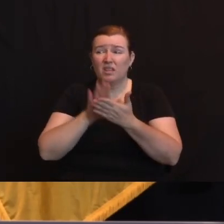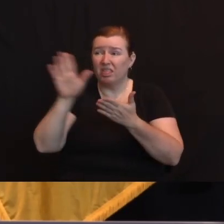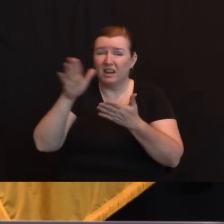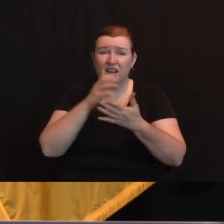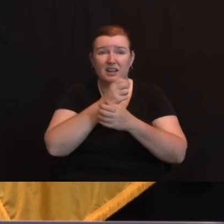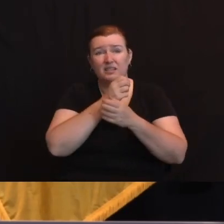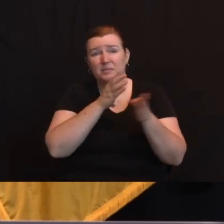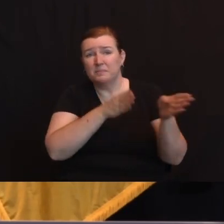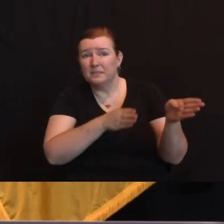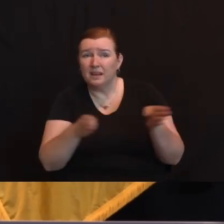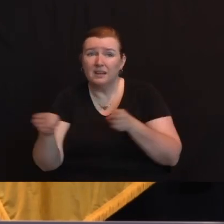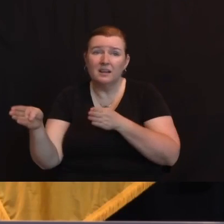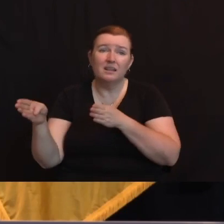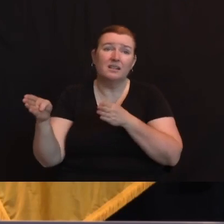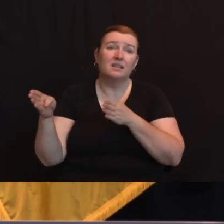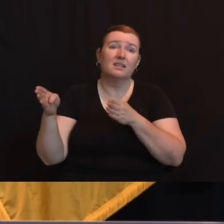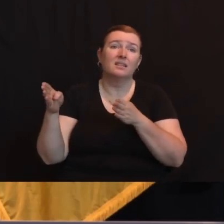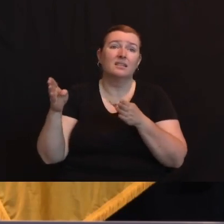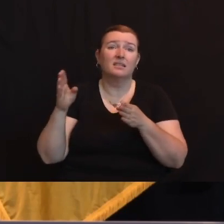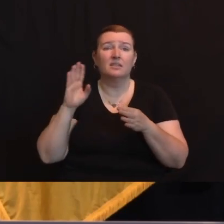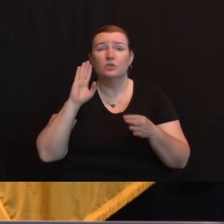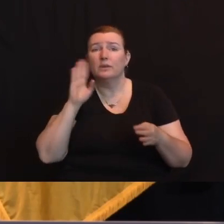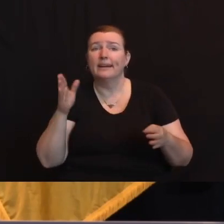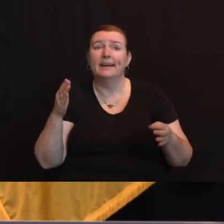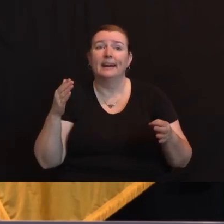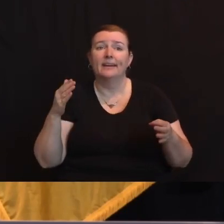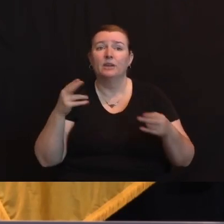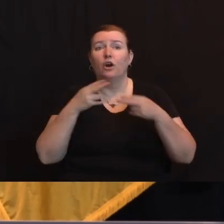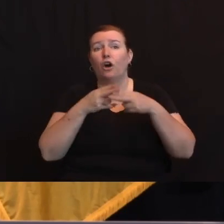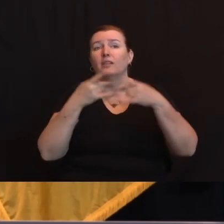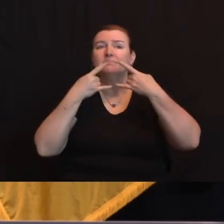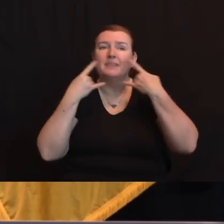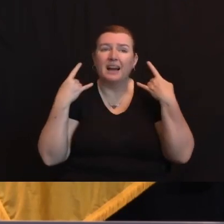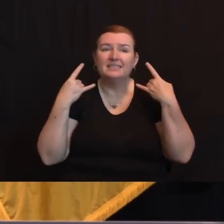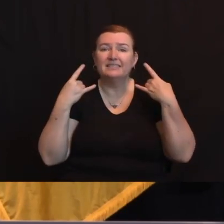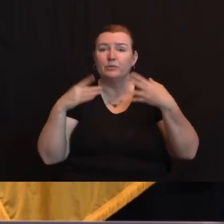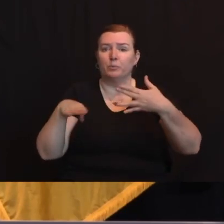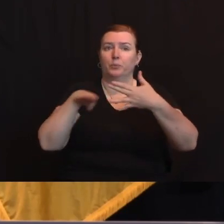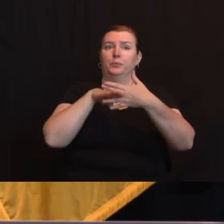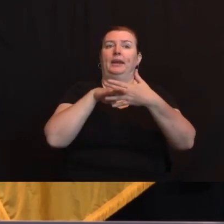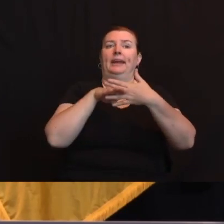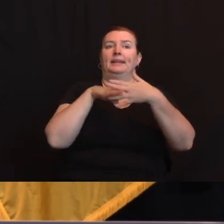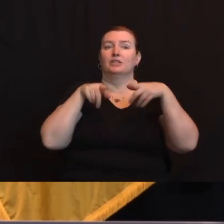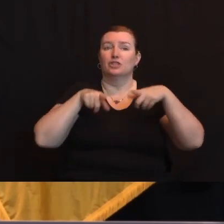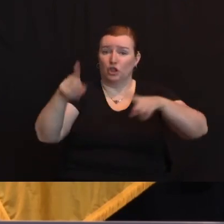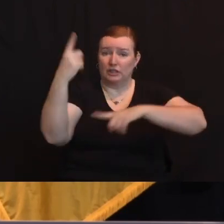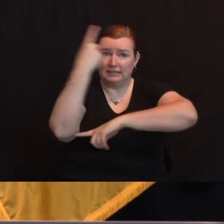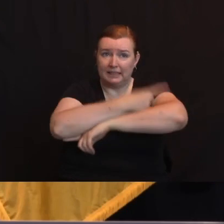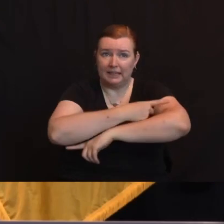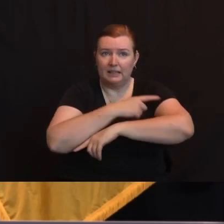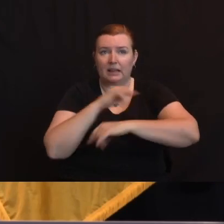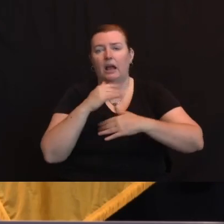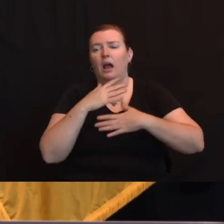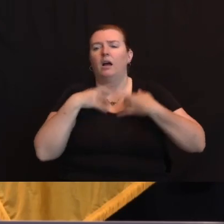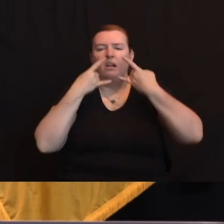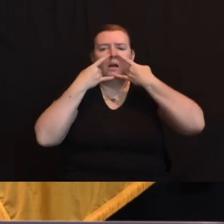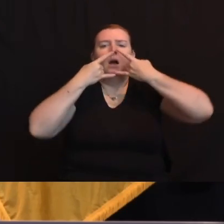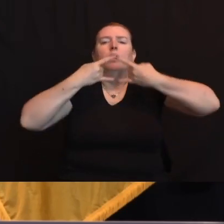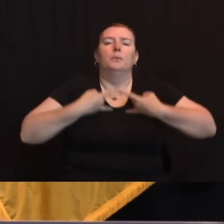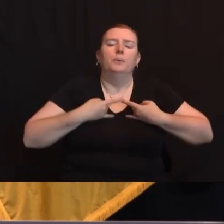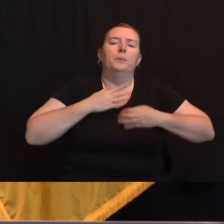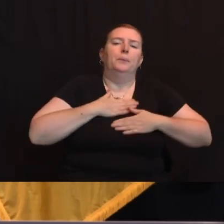quote, mask breaks during the school day to remove their masks. Will that still be allowed indoors under the new guidelines announced today? And